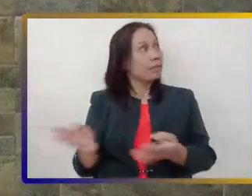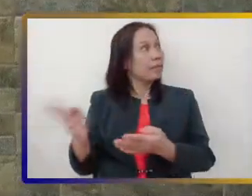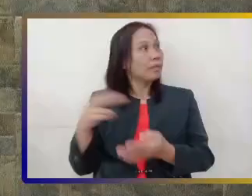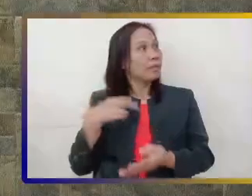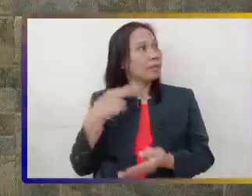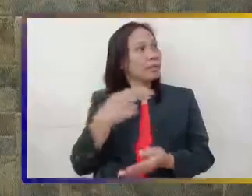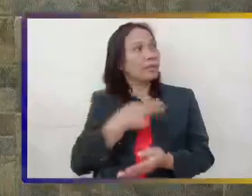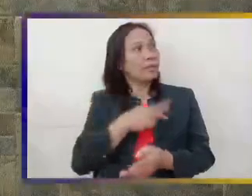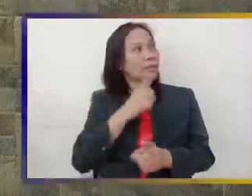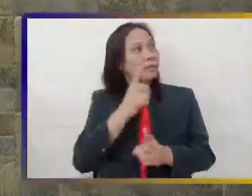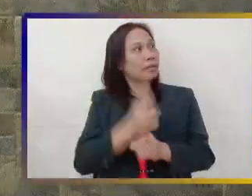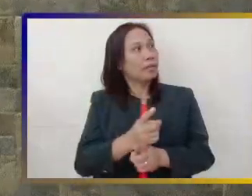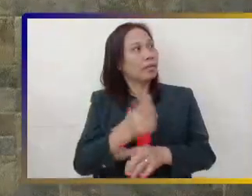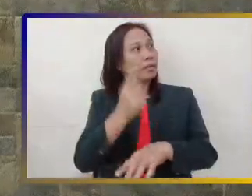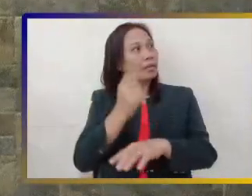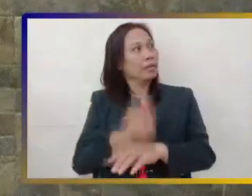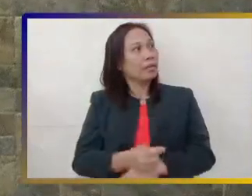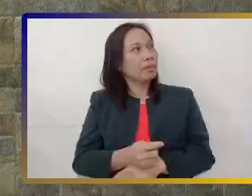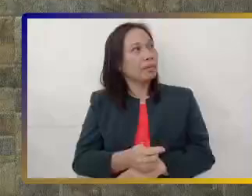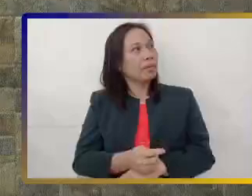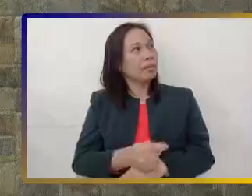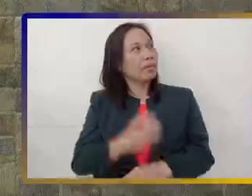Point ung